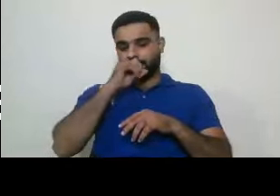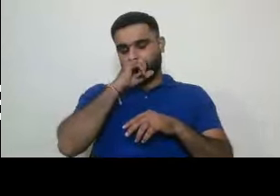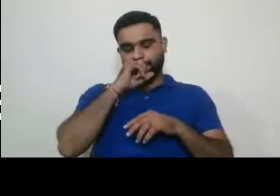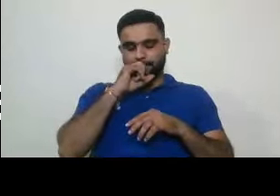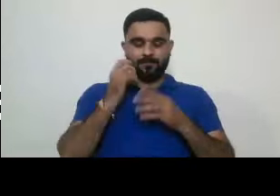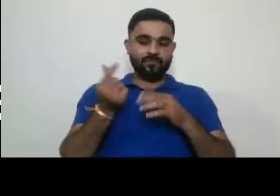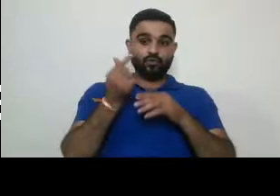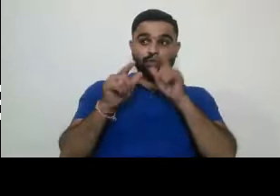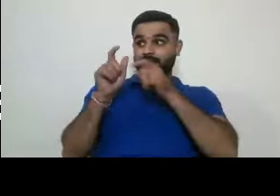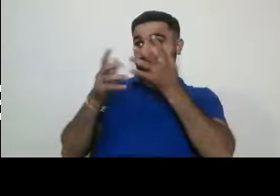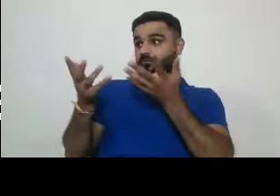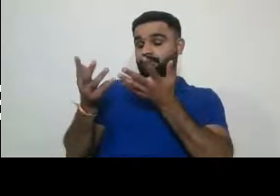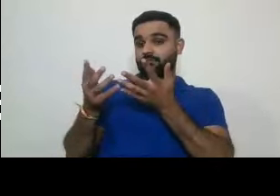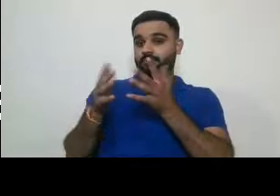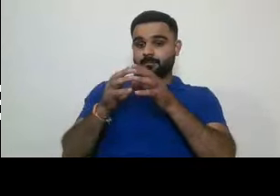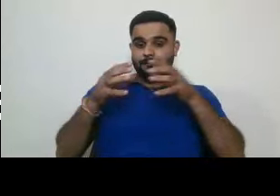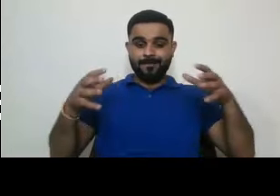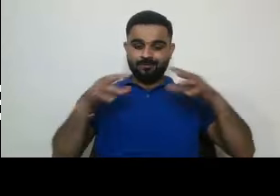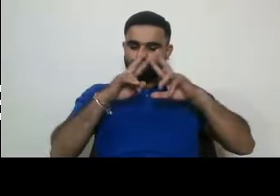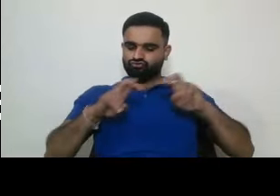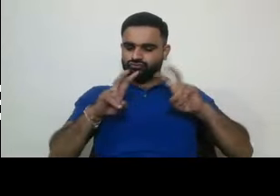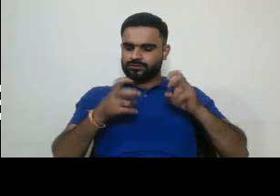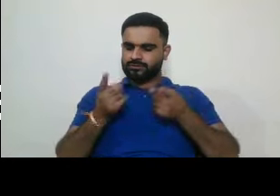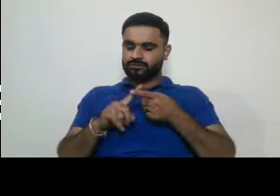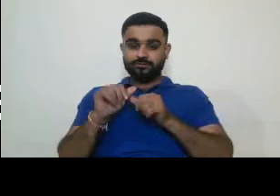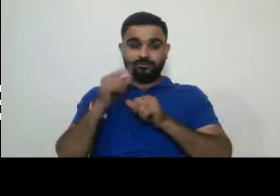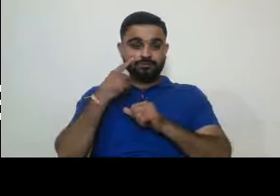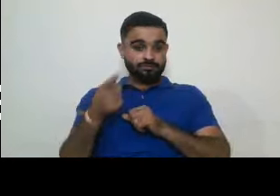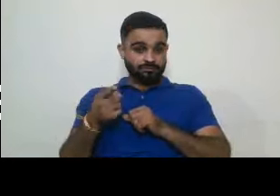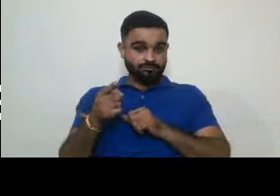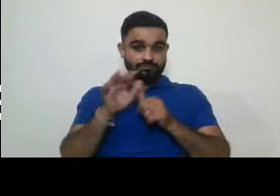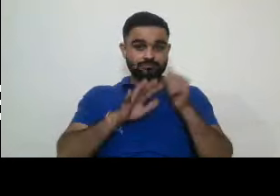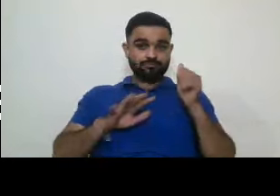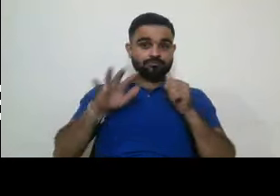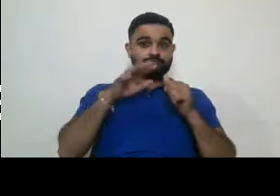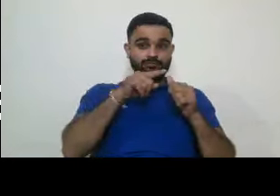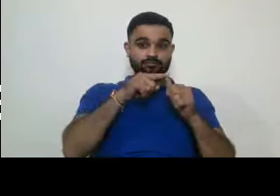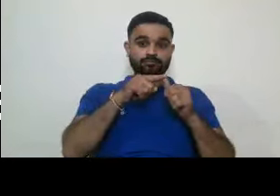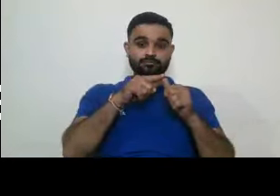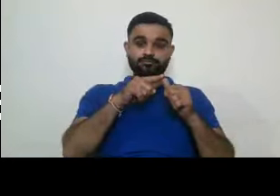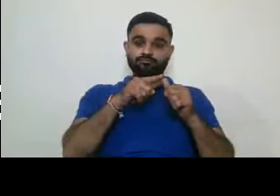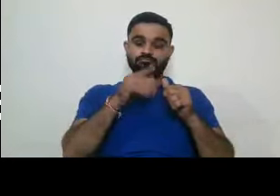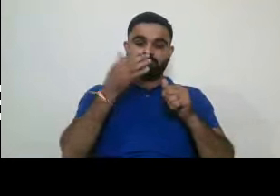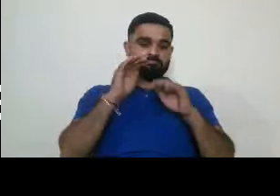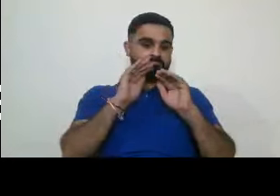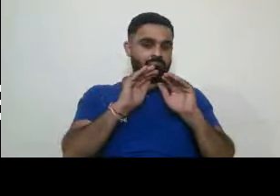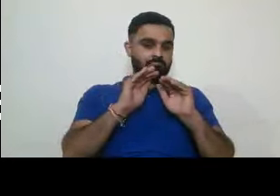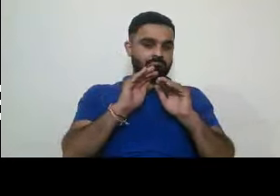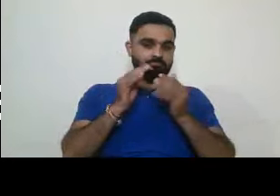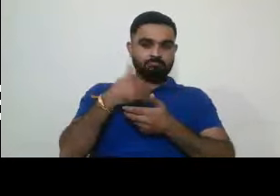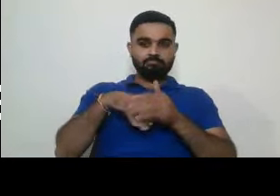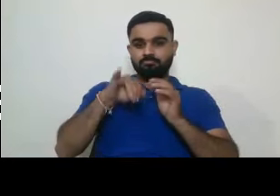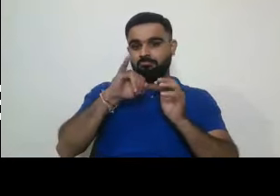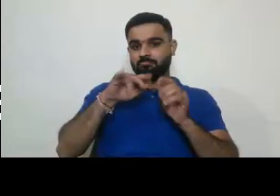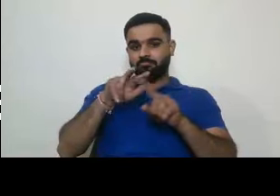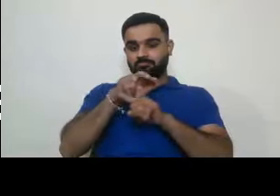think, US that had the majority of research happening on AI. But Asia's surpassed that, and it contributes to